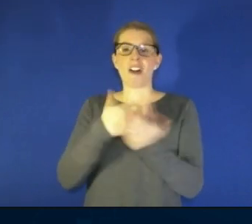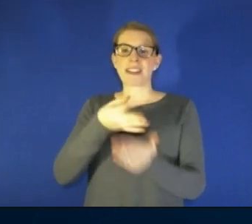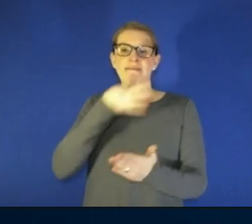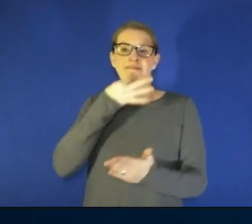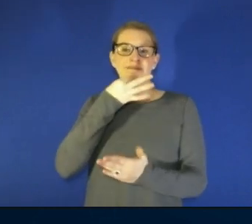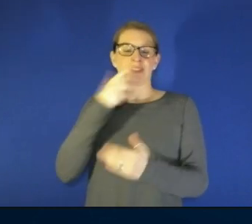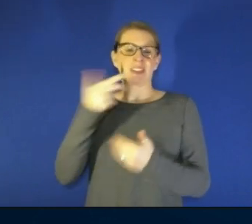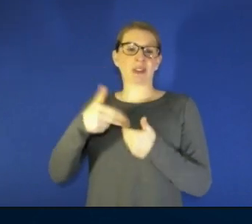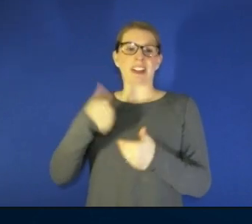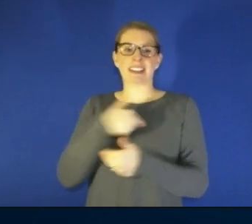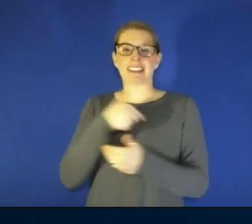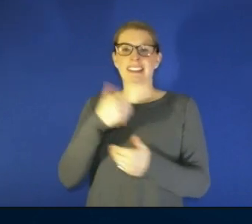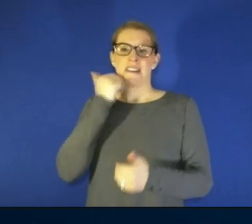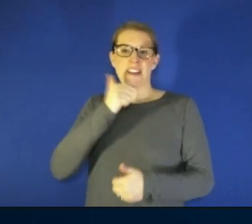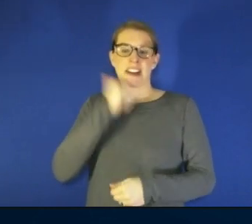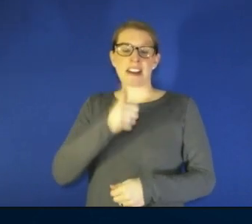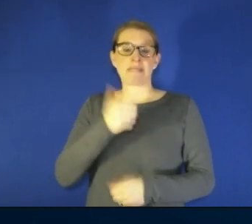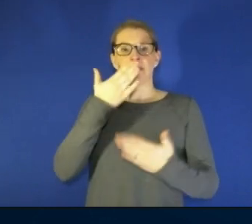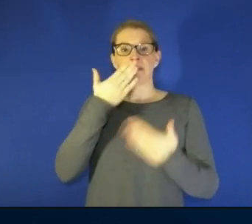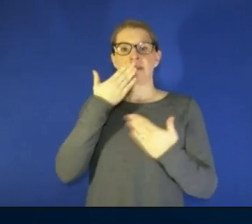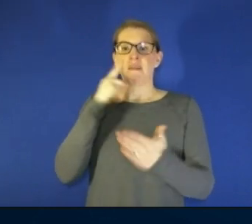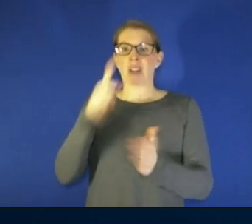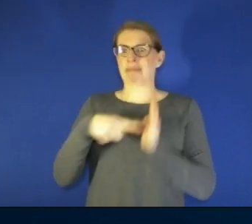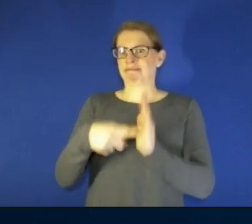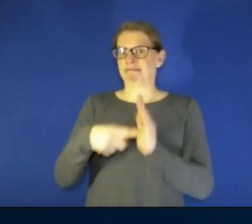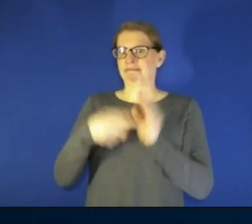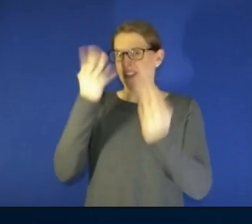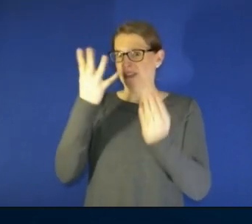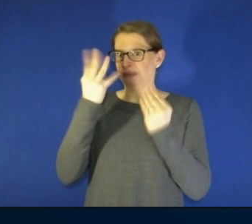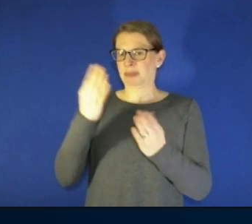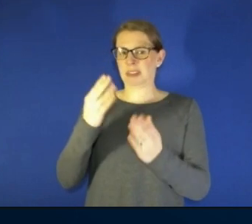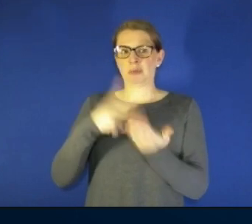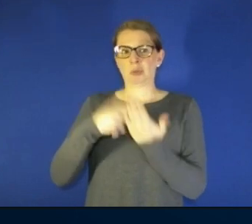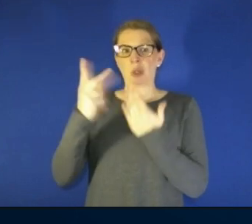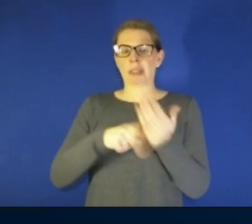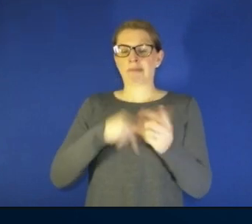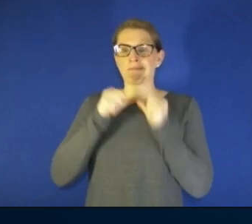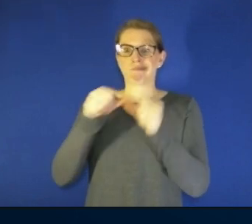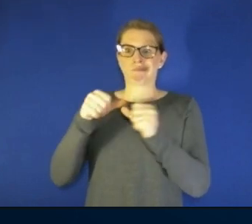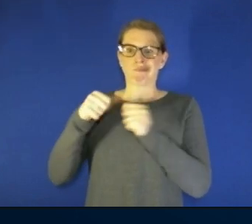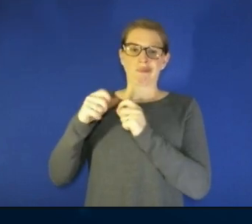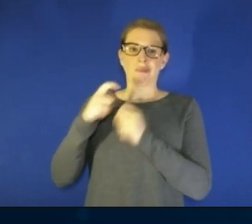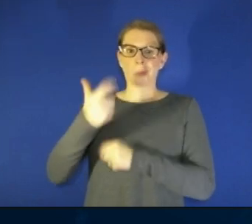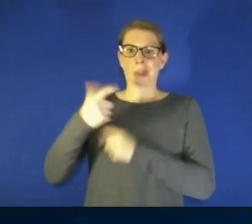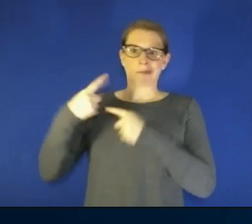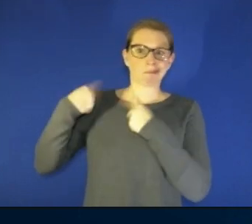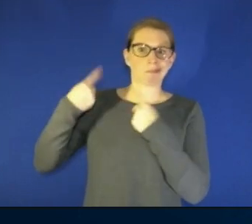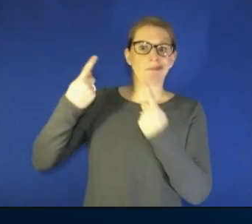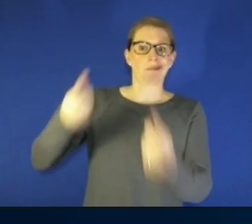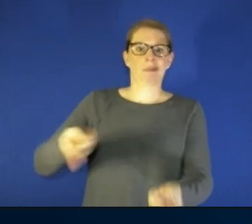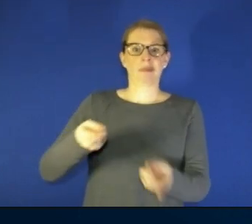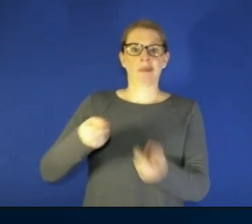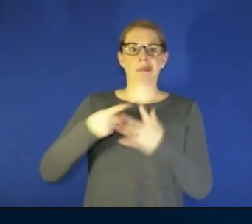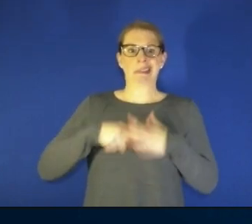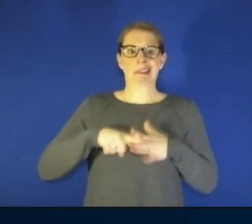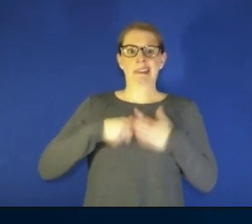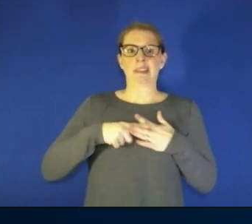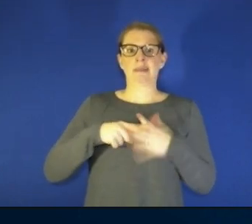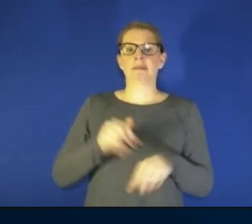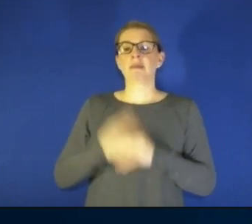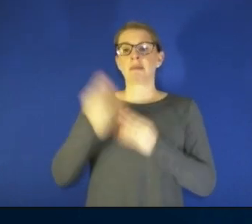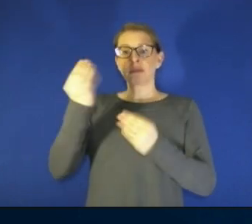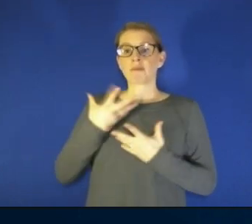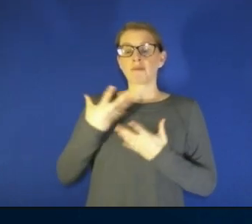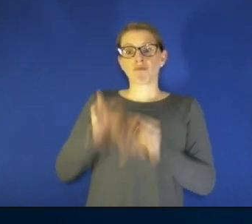thank you for continuing these informative programs I've been watching continuously since the beginning. The information you provide was especially important at the beginning of